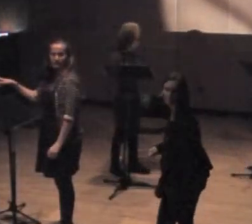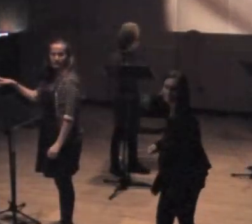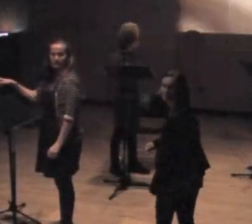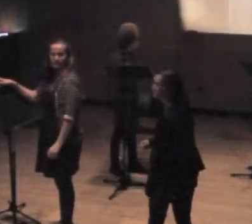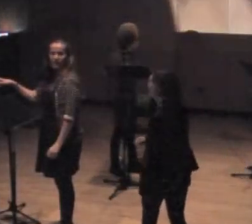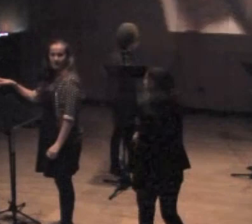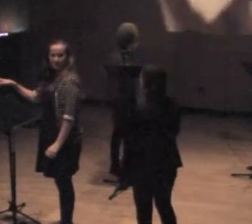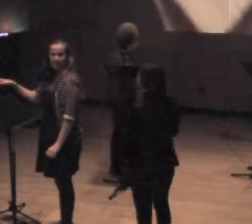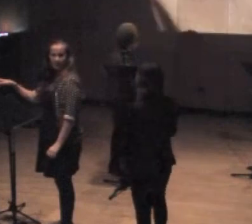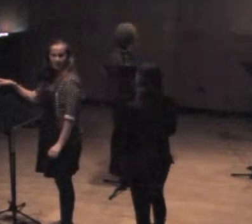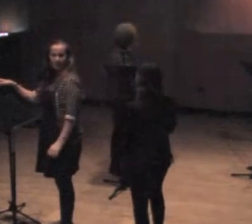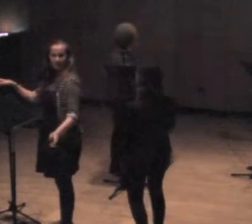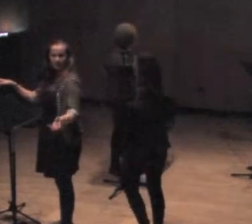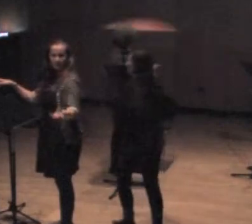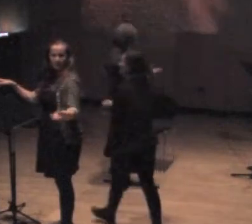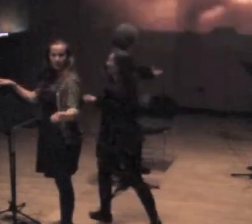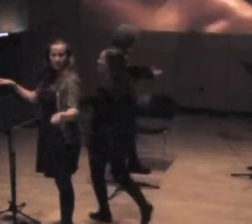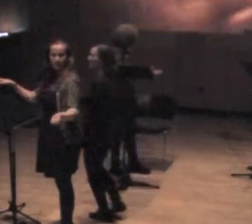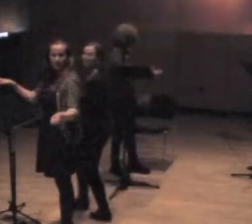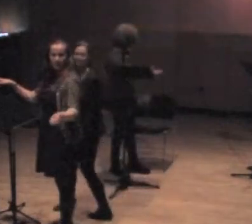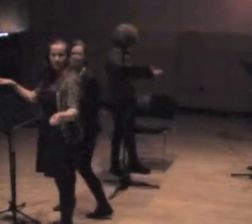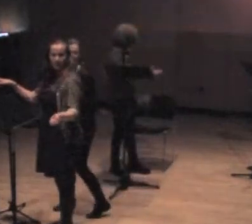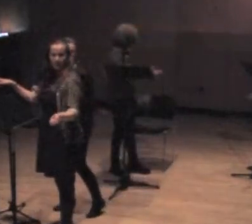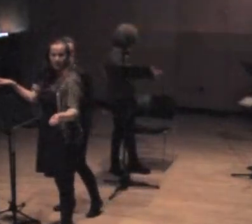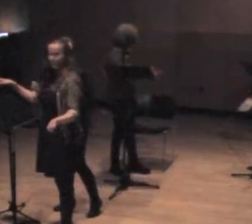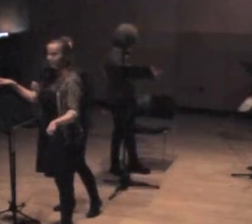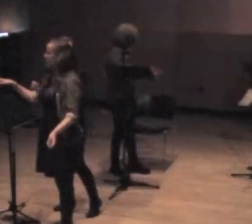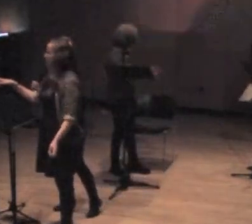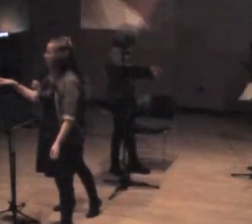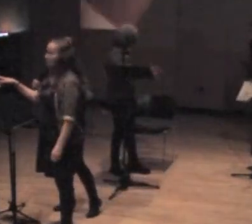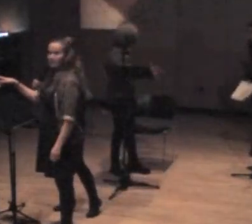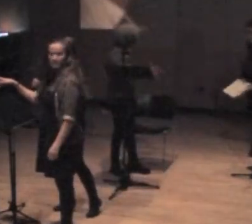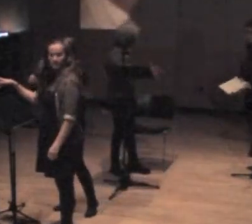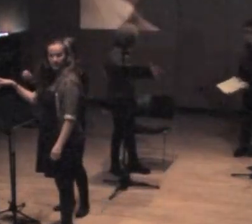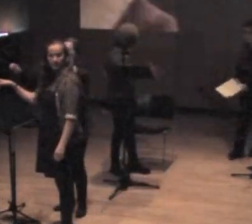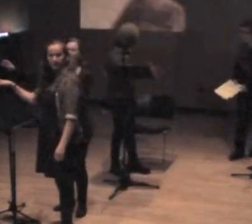hey yeah it's on does that work hey hey